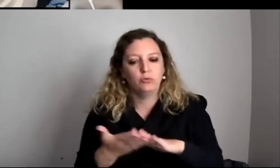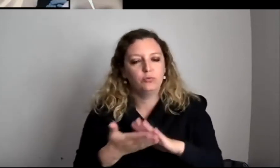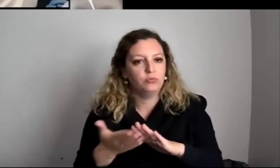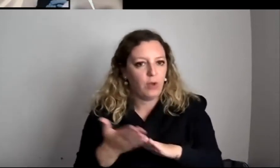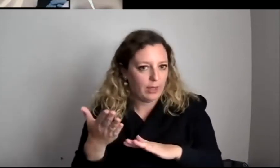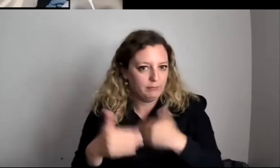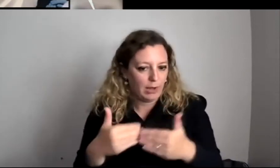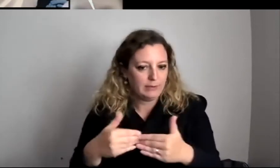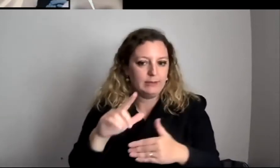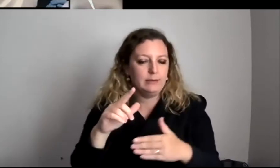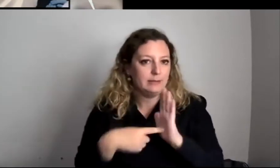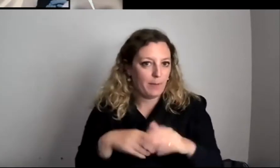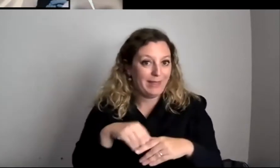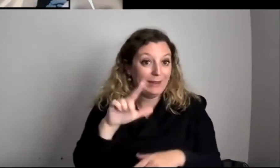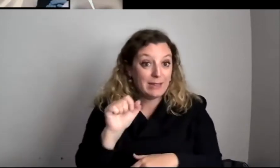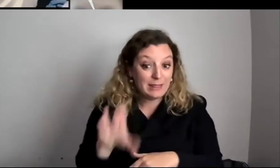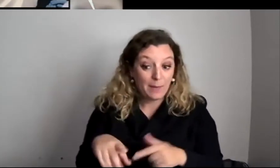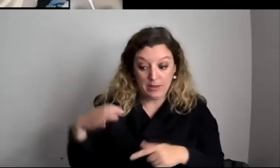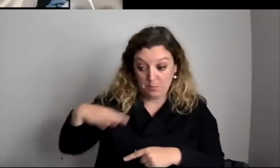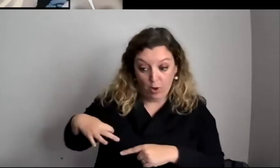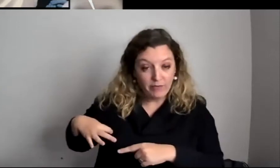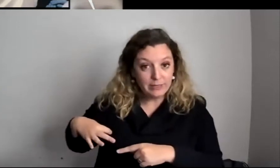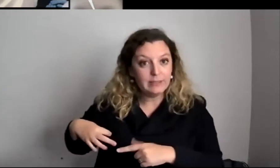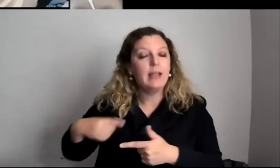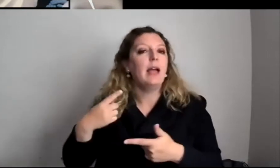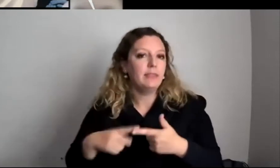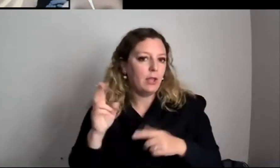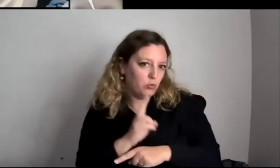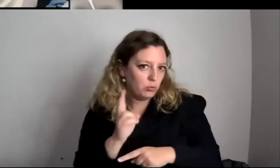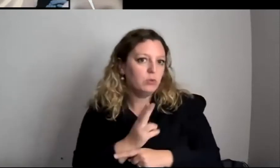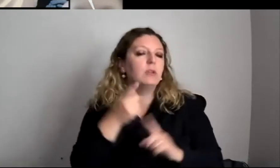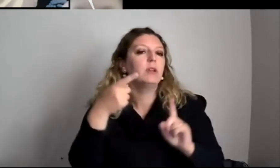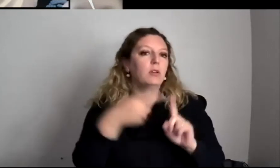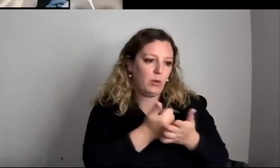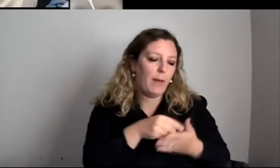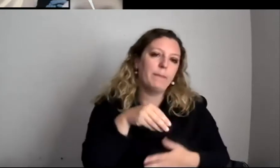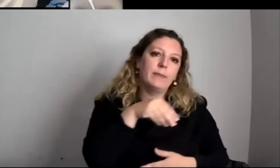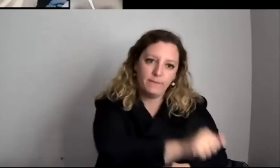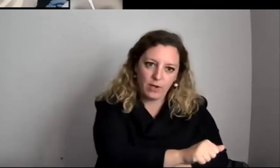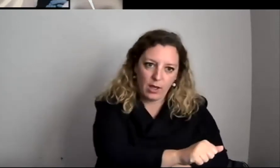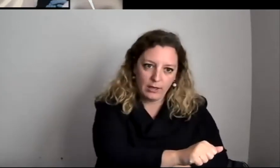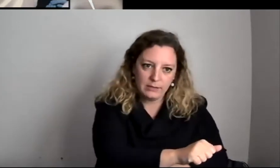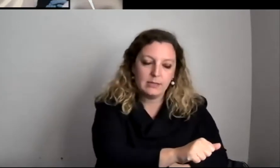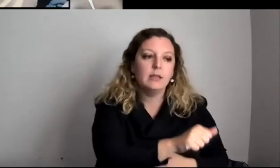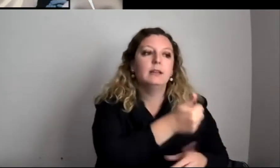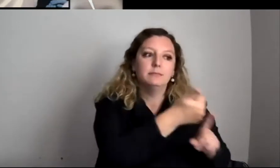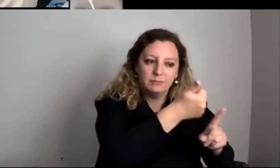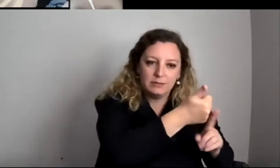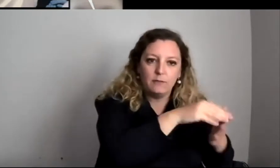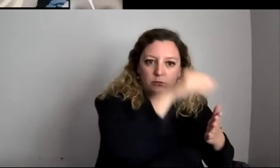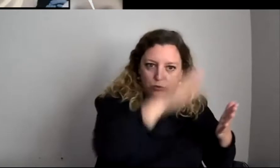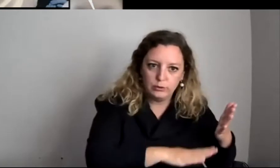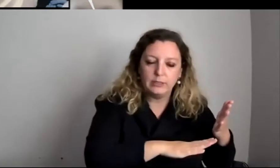samples in his lab. And the profit that he makes from this, he then uses to help fund Malagasy students in their training and in